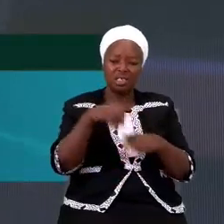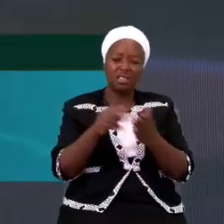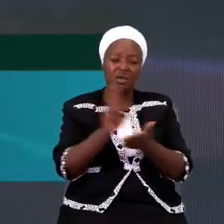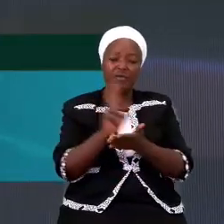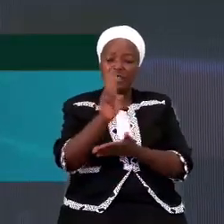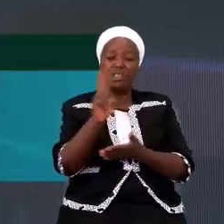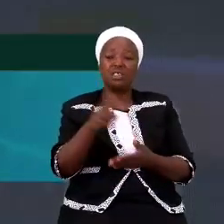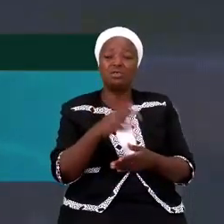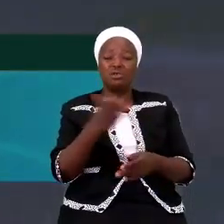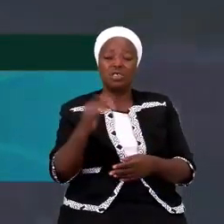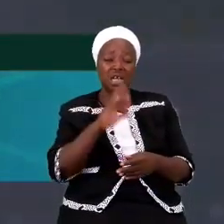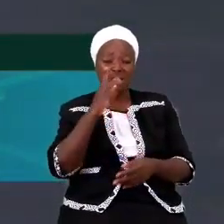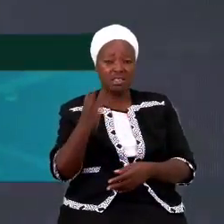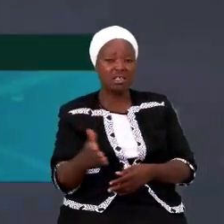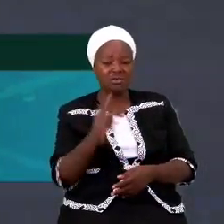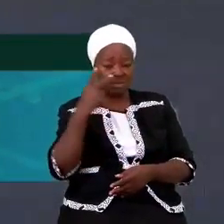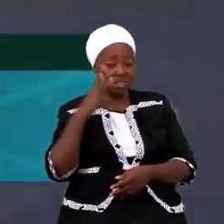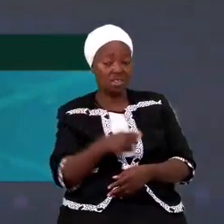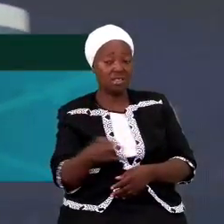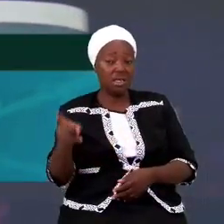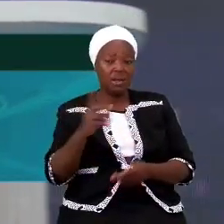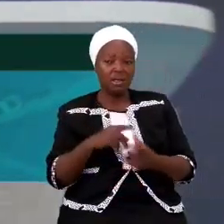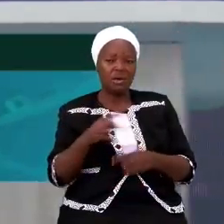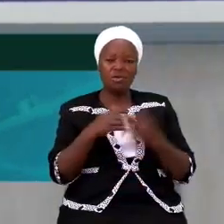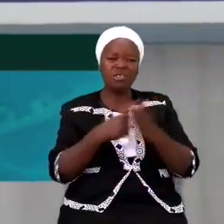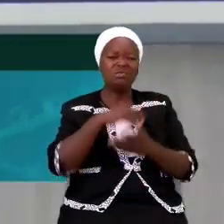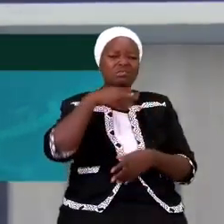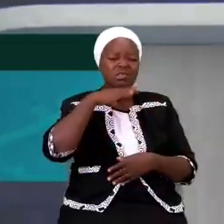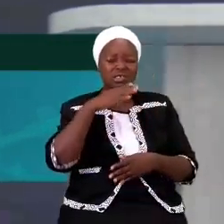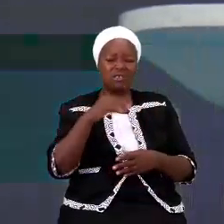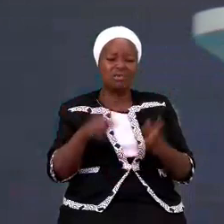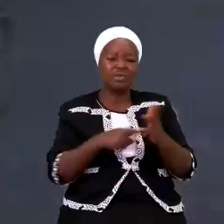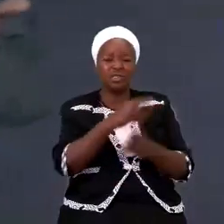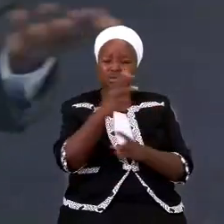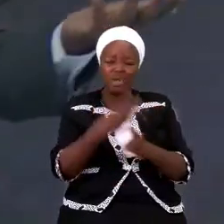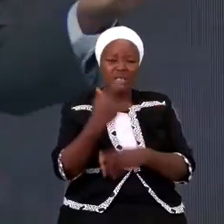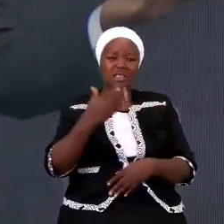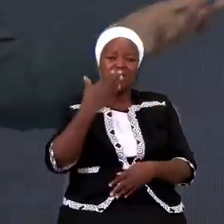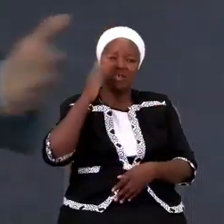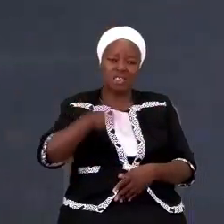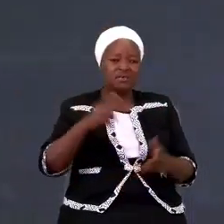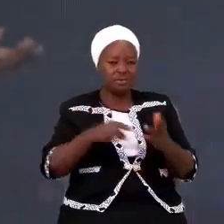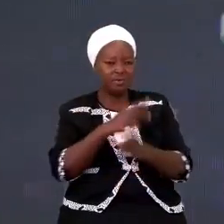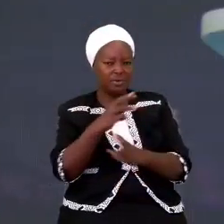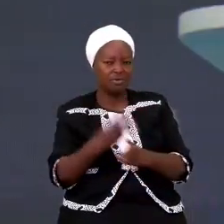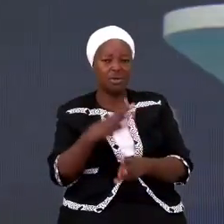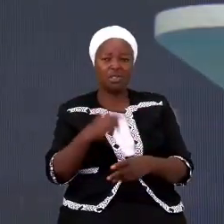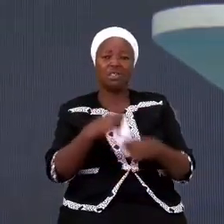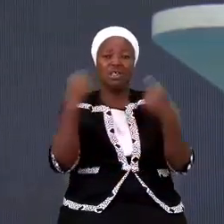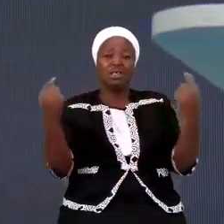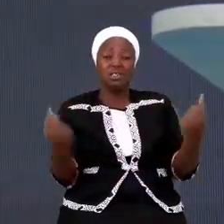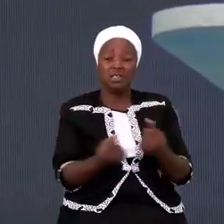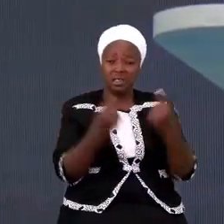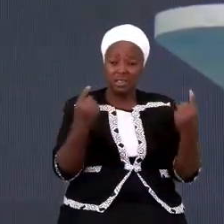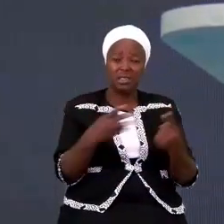evil of the world, the iniquity and the transgressions of the world. Or you are working in the office, anywhere you